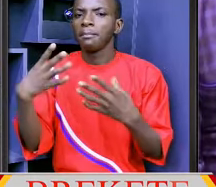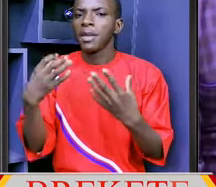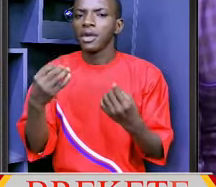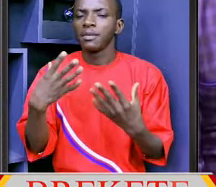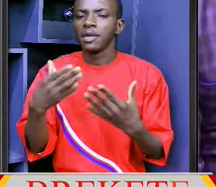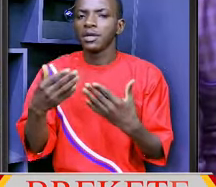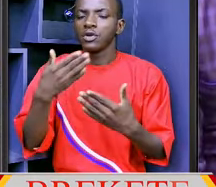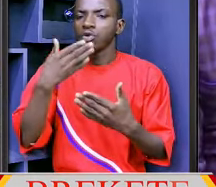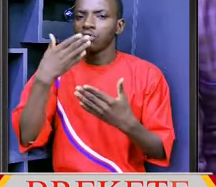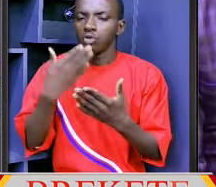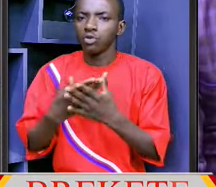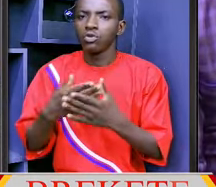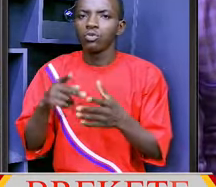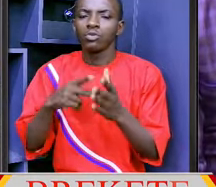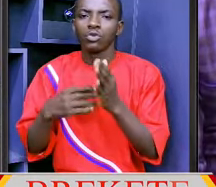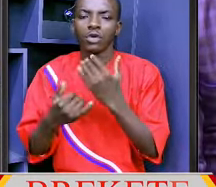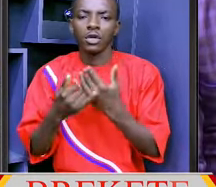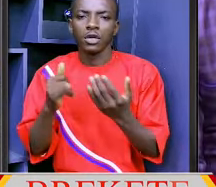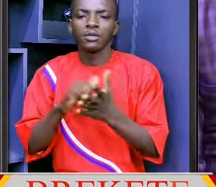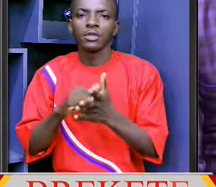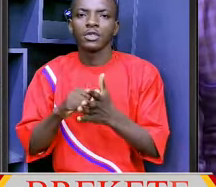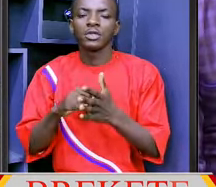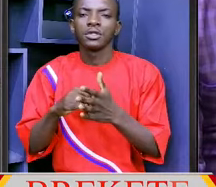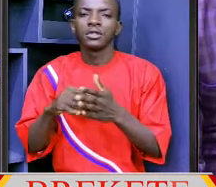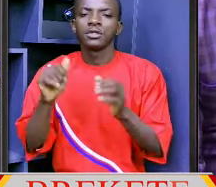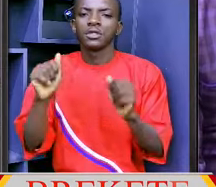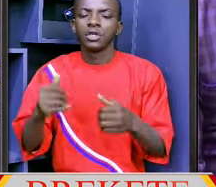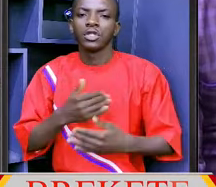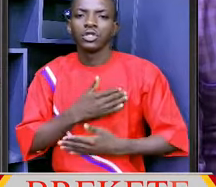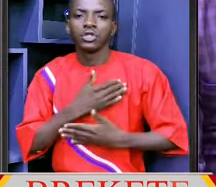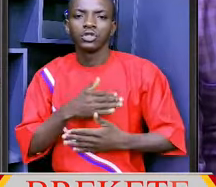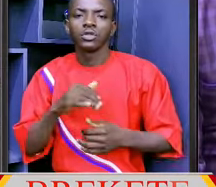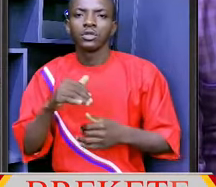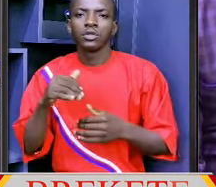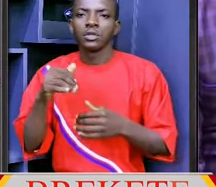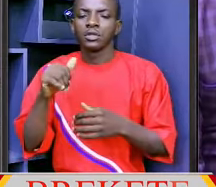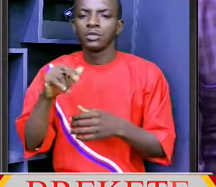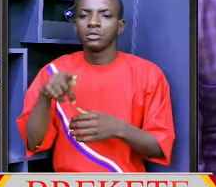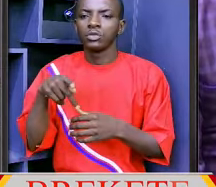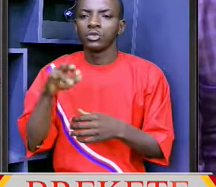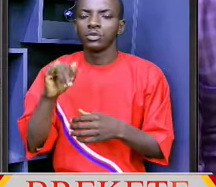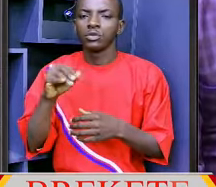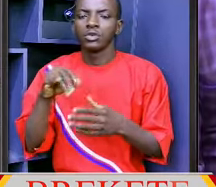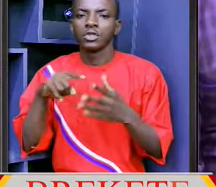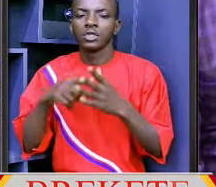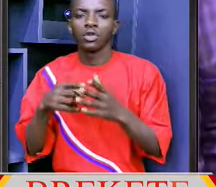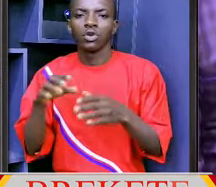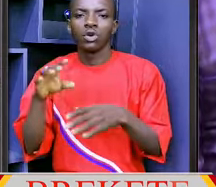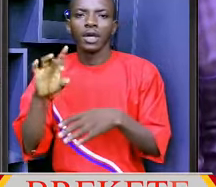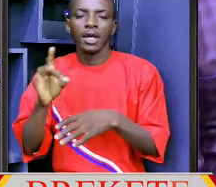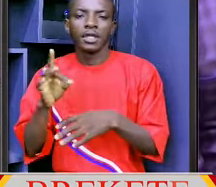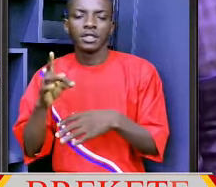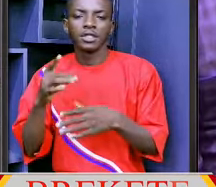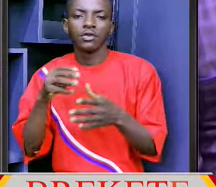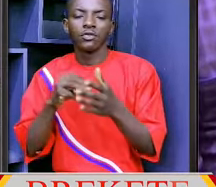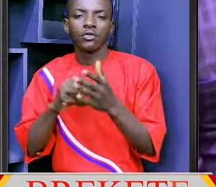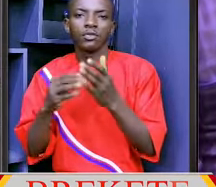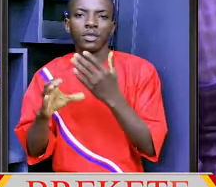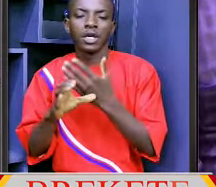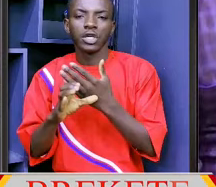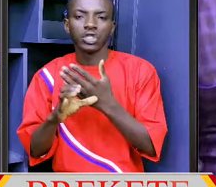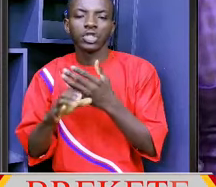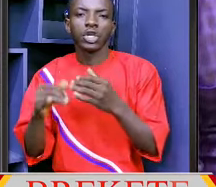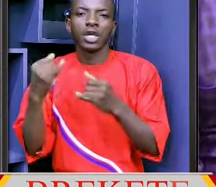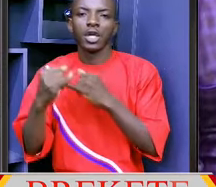better content, plenty programs where you will also fit enjoy. This promo will start on the 18th of March and it will